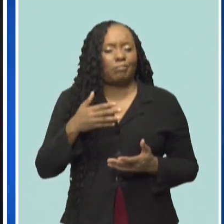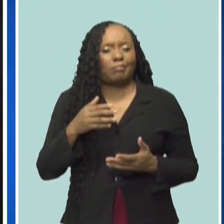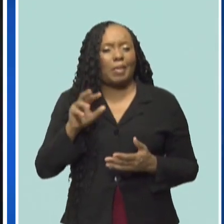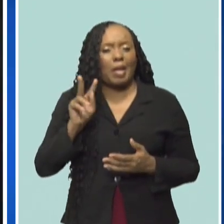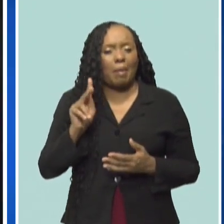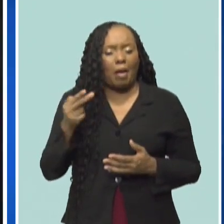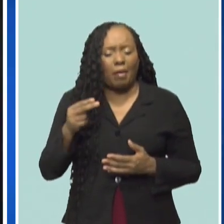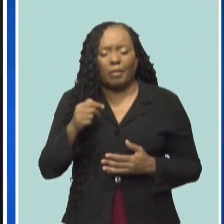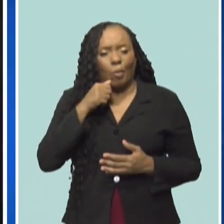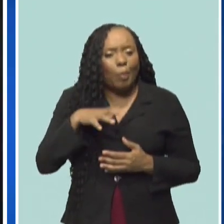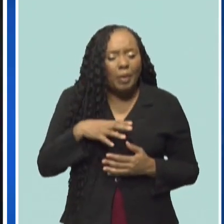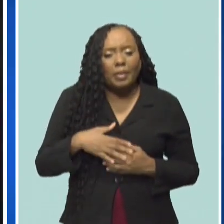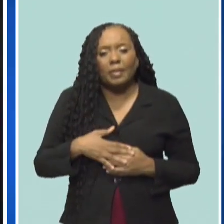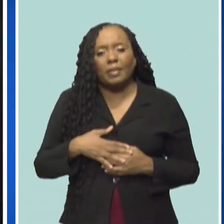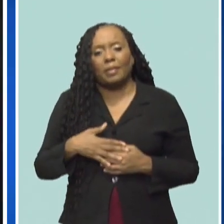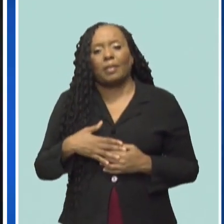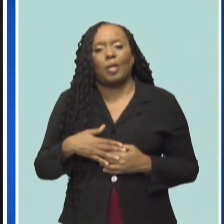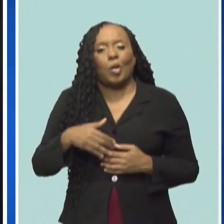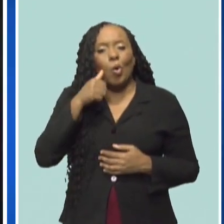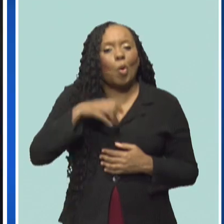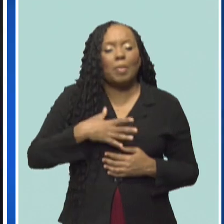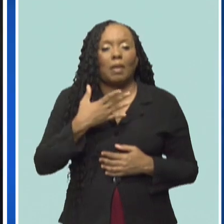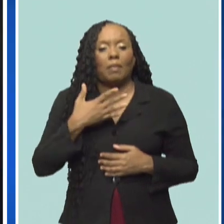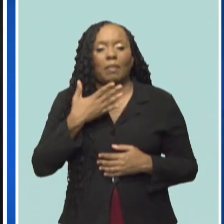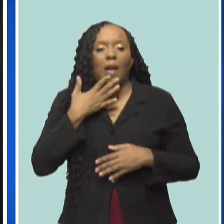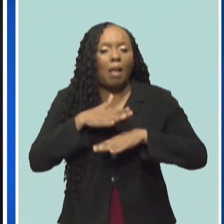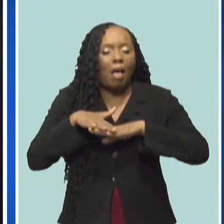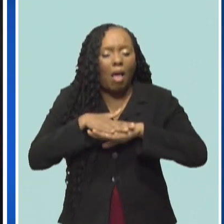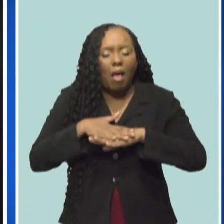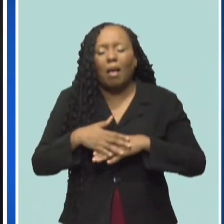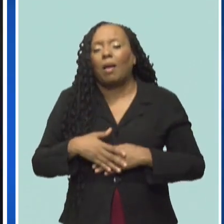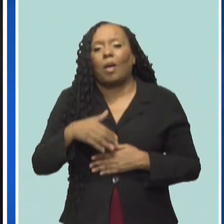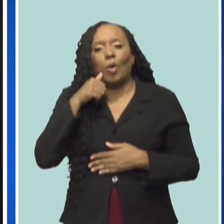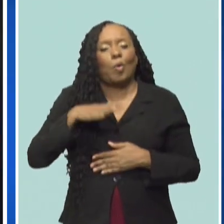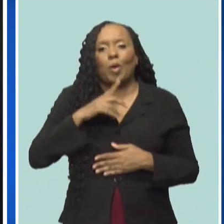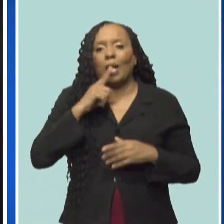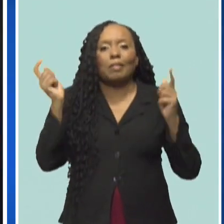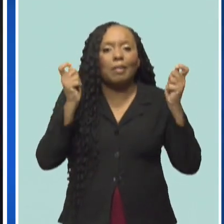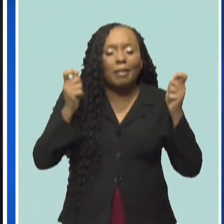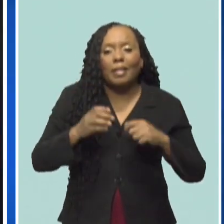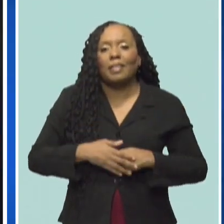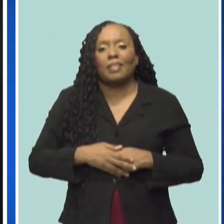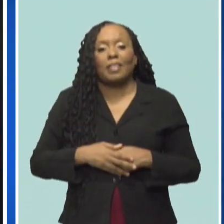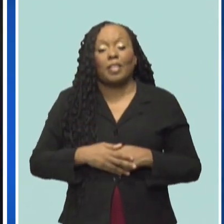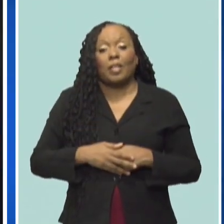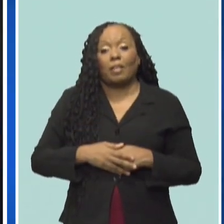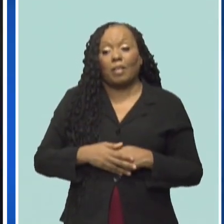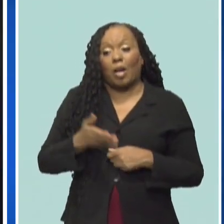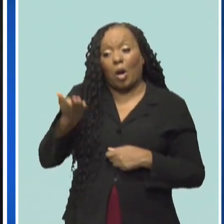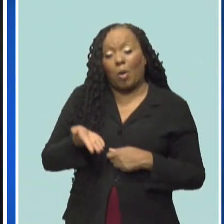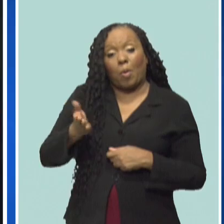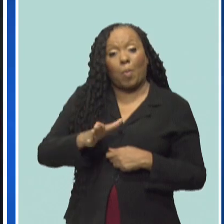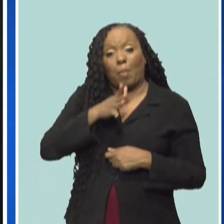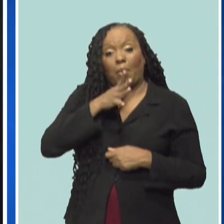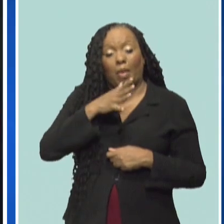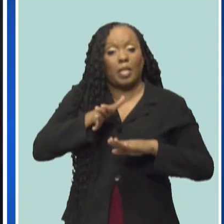that women around the world are going to celebrate the fact that there is finally a woman who is the most powerful person in the world. And I think that that's something that we can all